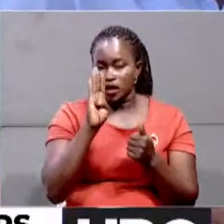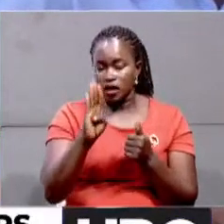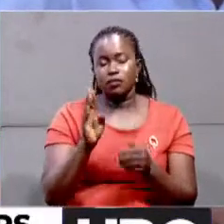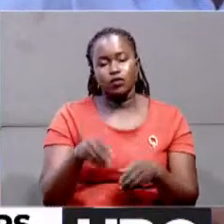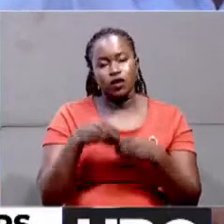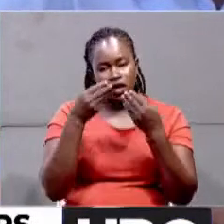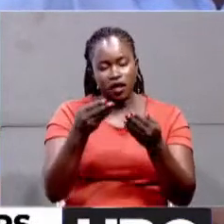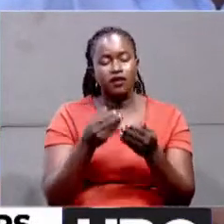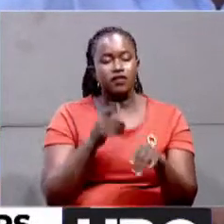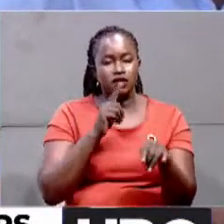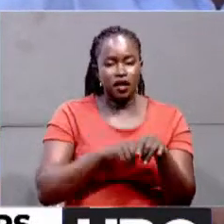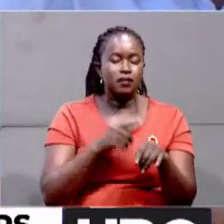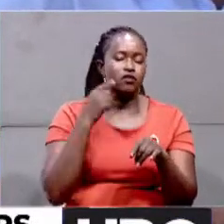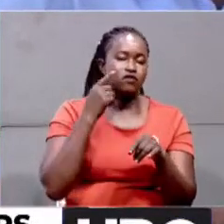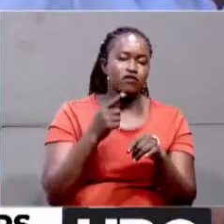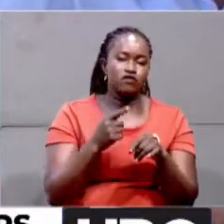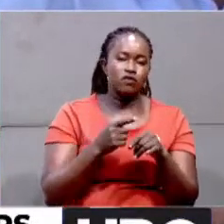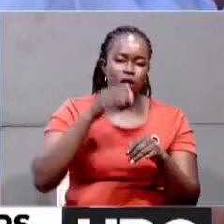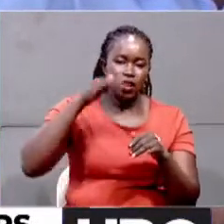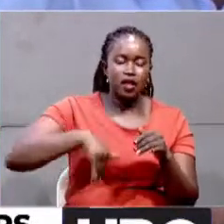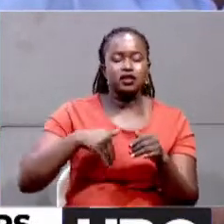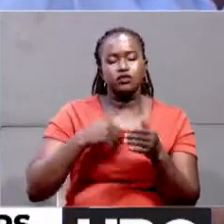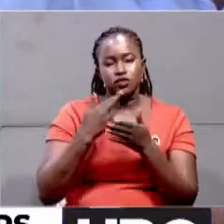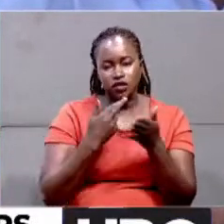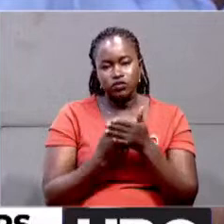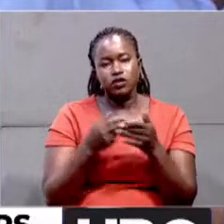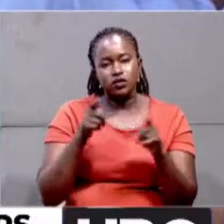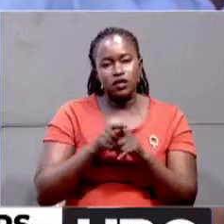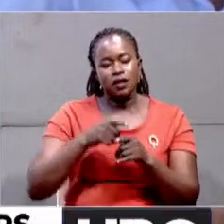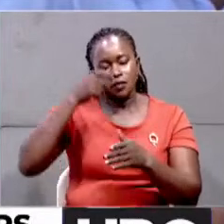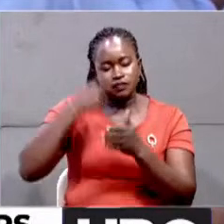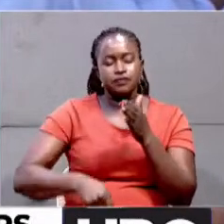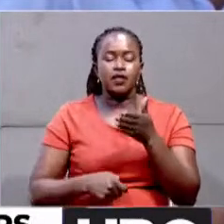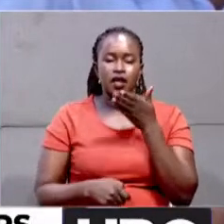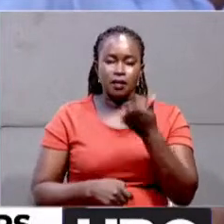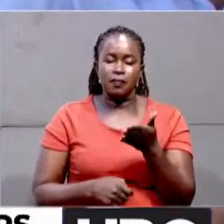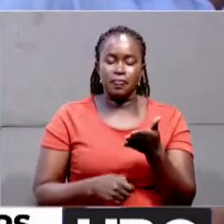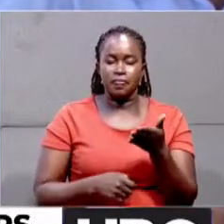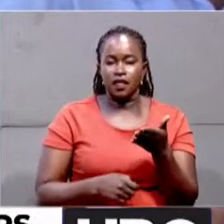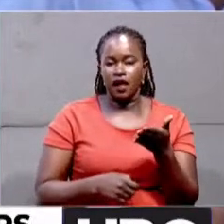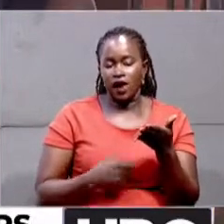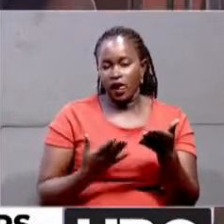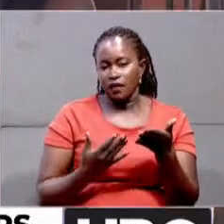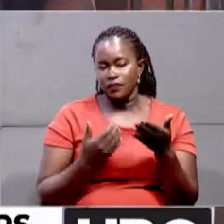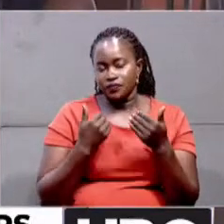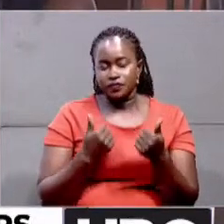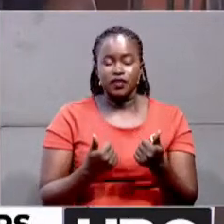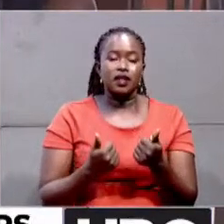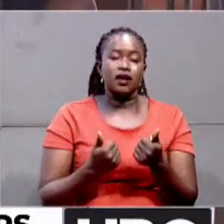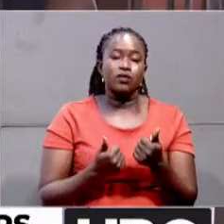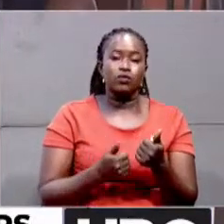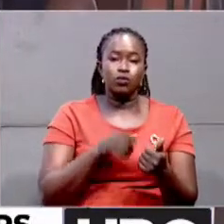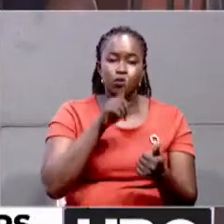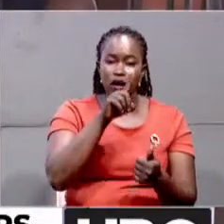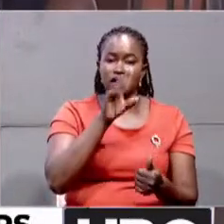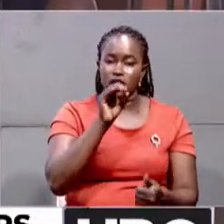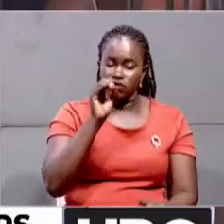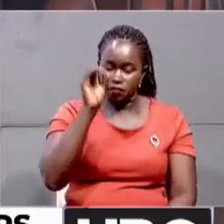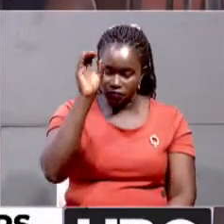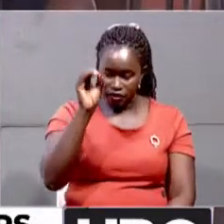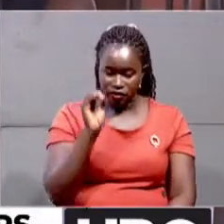late registration which attracts surcharge. June 1st to 30th for PLE, it will be